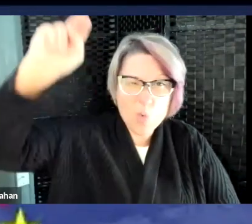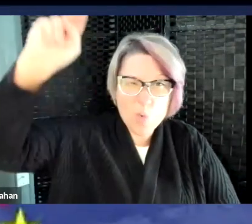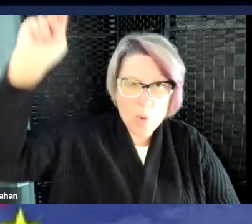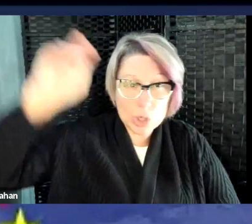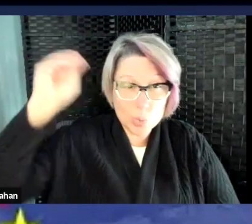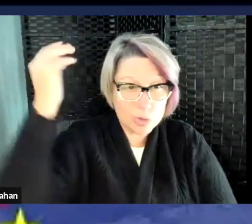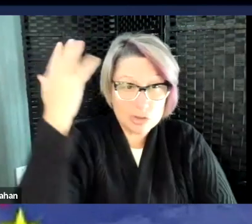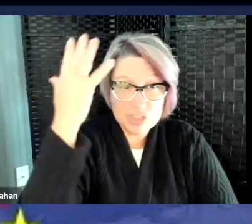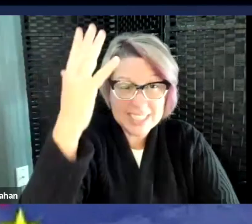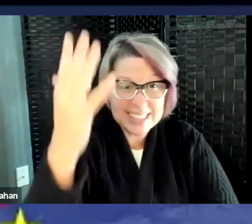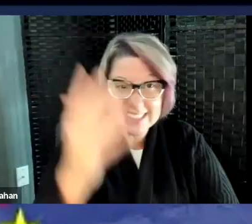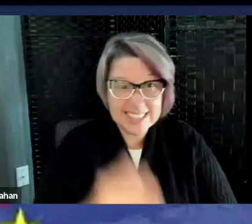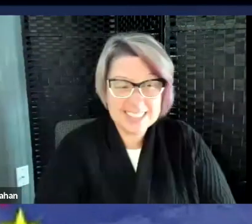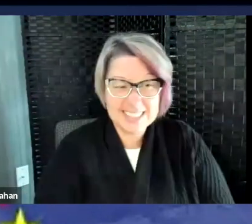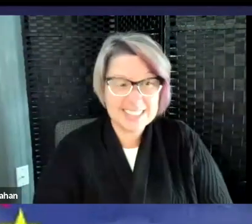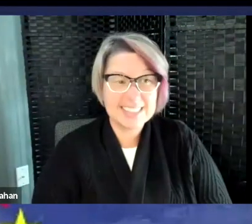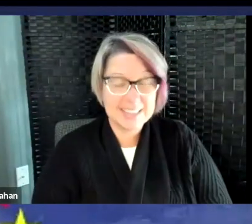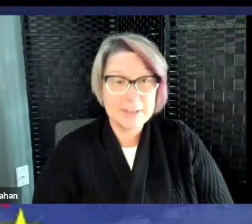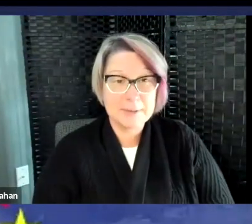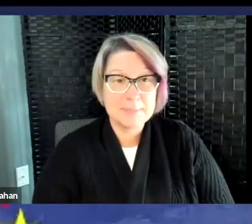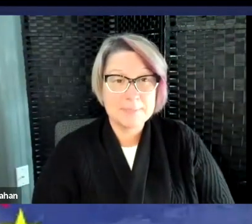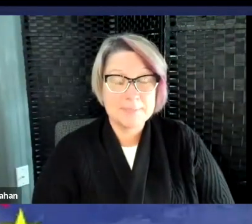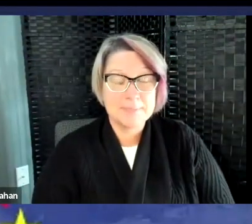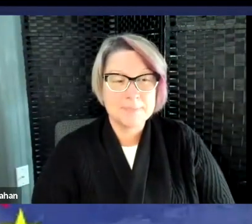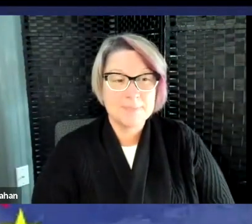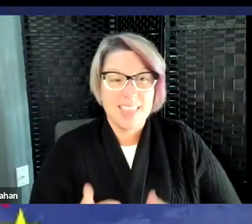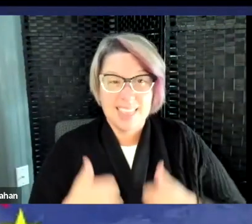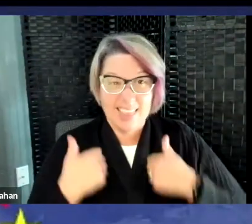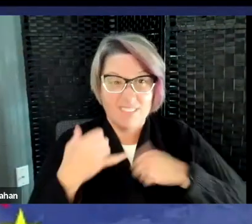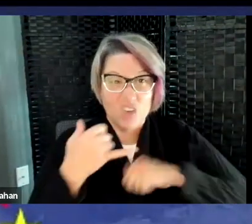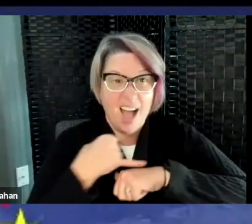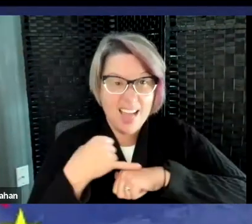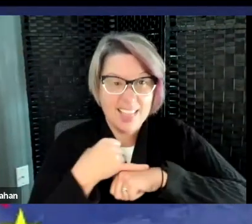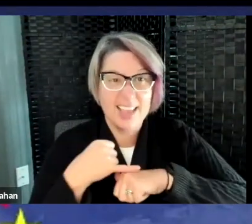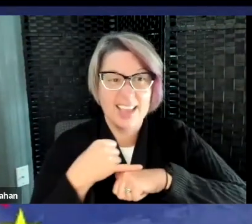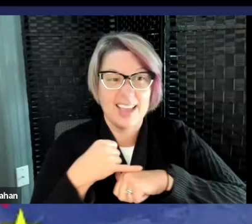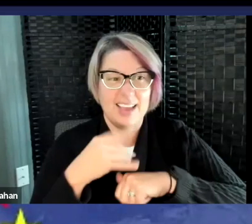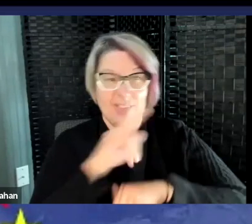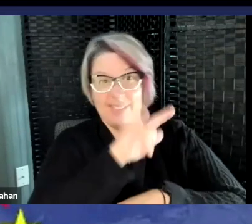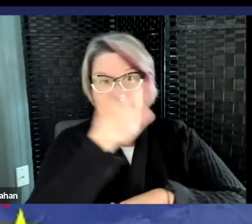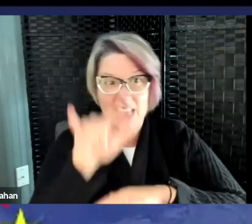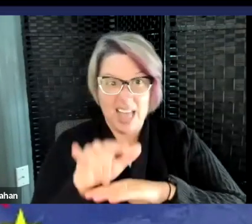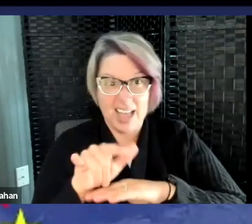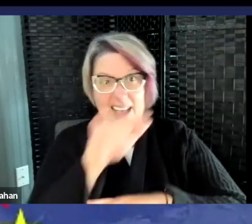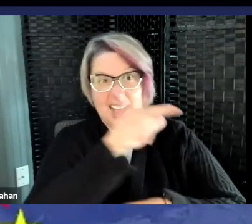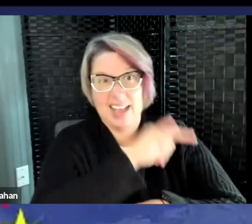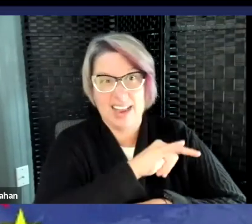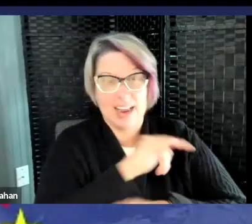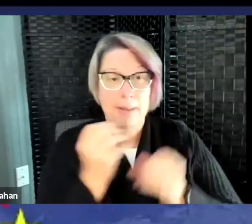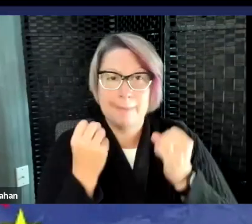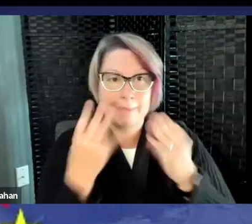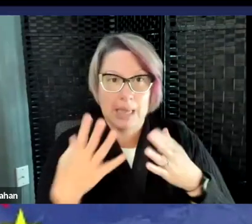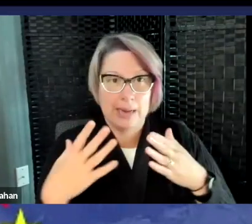trees. Trees don't grow. Like that's how far north. And they live on, they're on islands, and you only fly a plane in, and many of them haven't left their